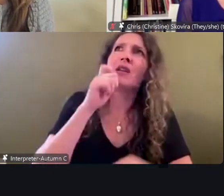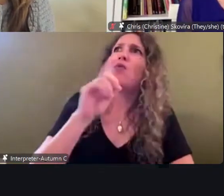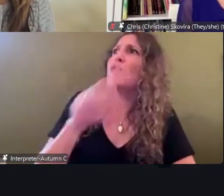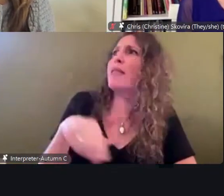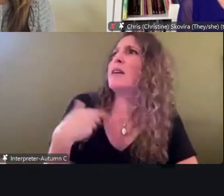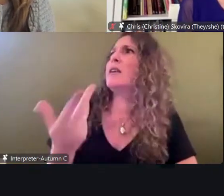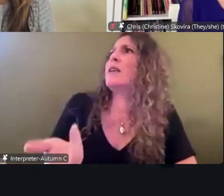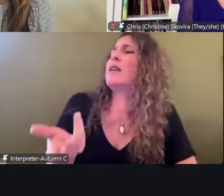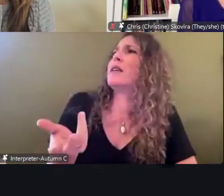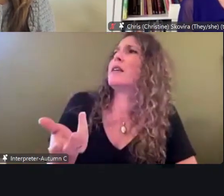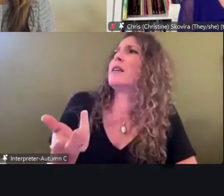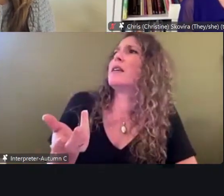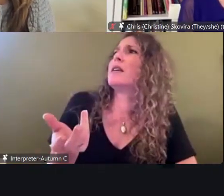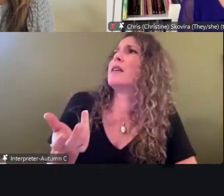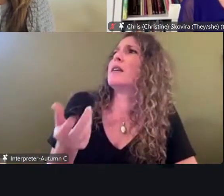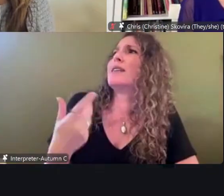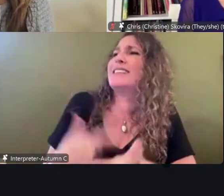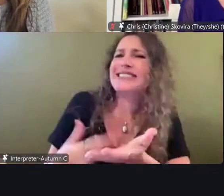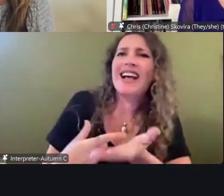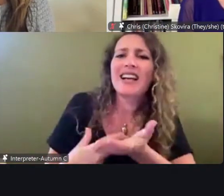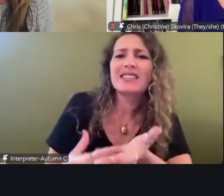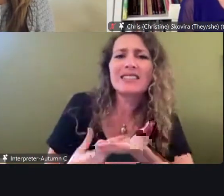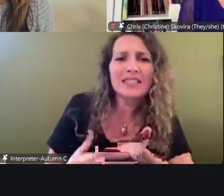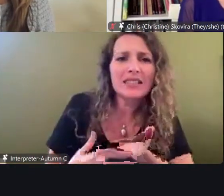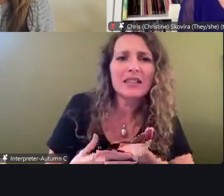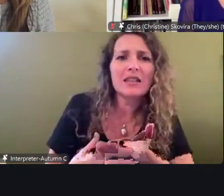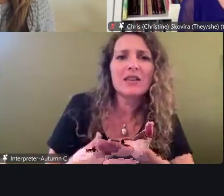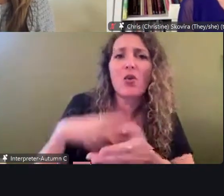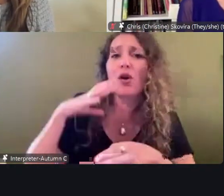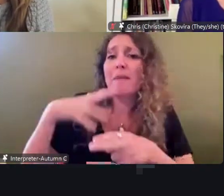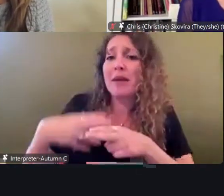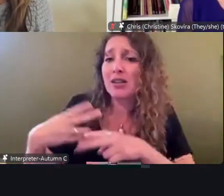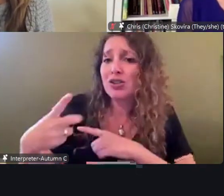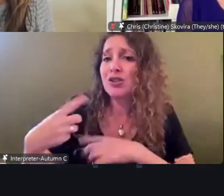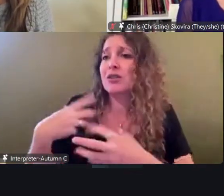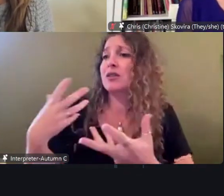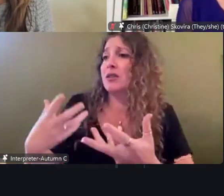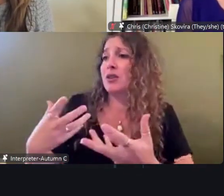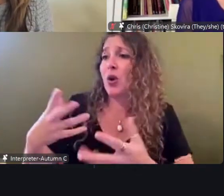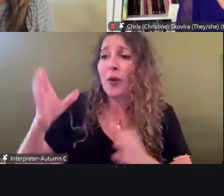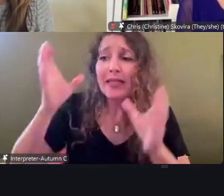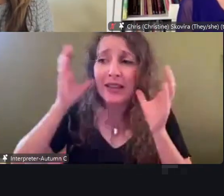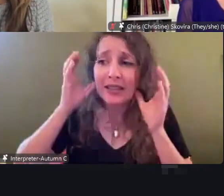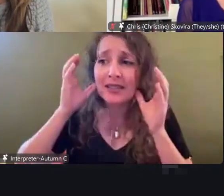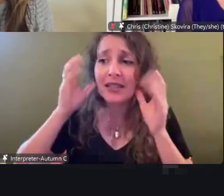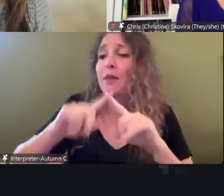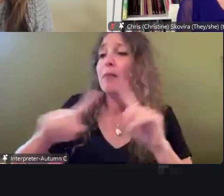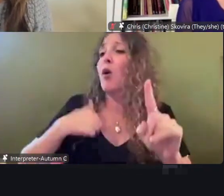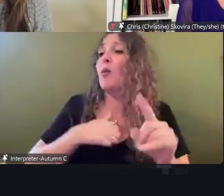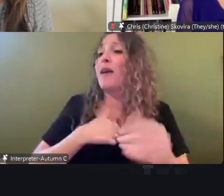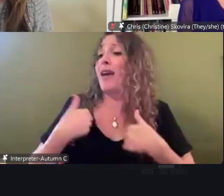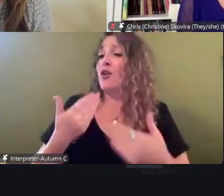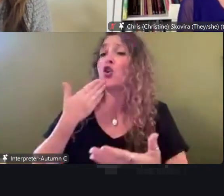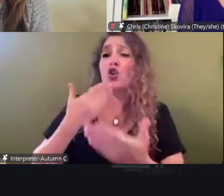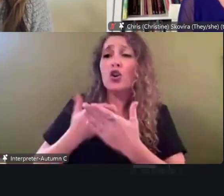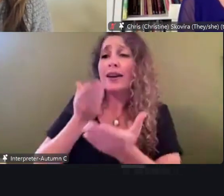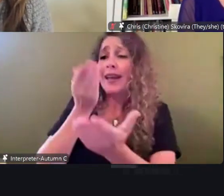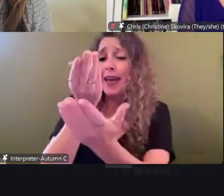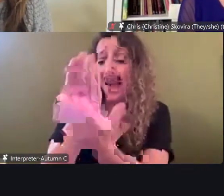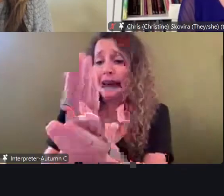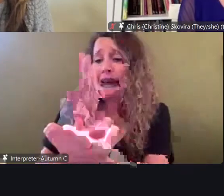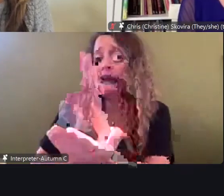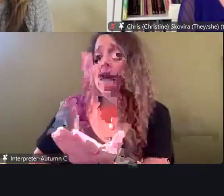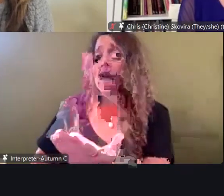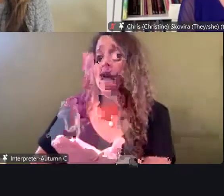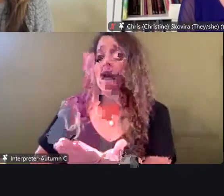really discussed or brought up, the importance of listening. But we do have good evidence that really does